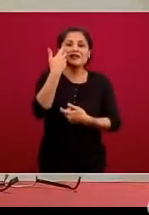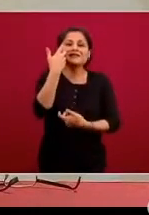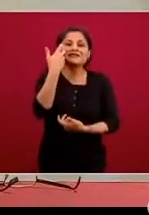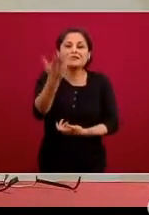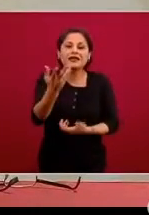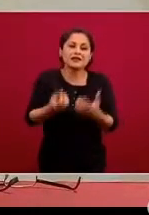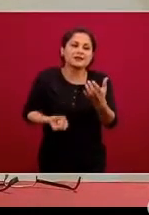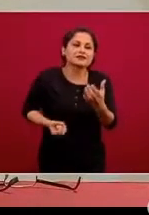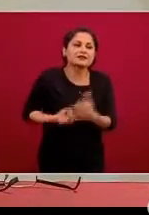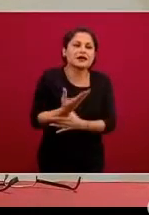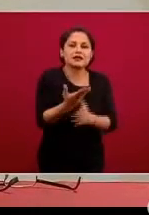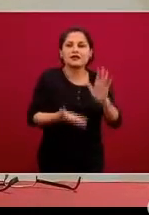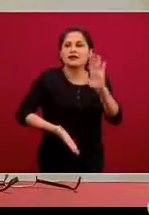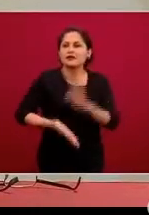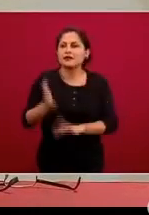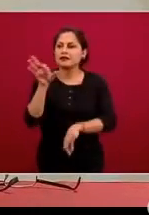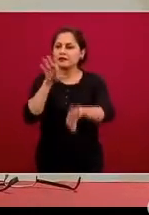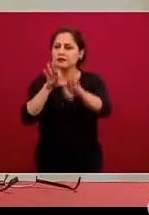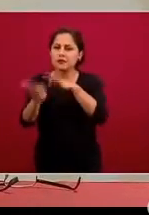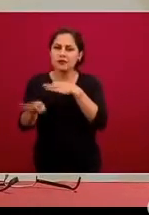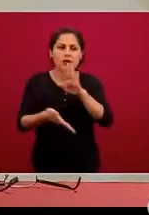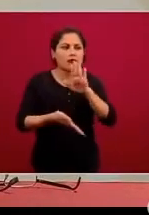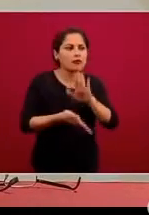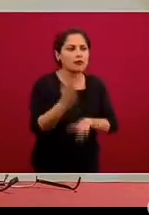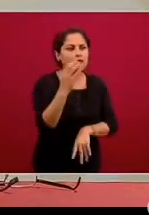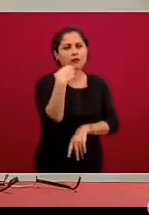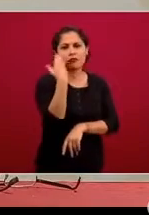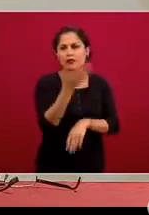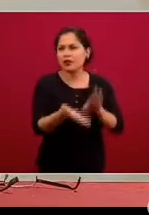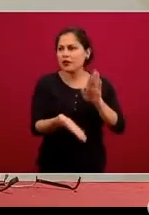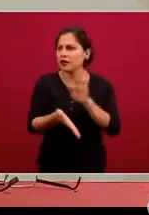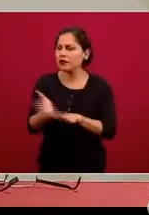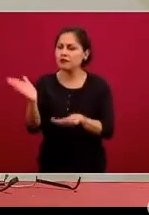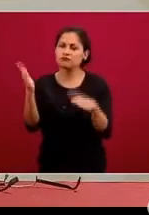means going out to work, going to a park,